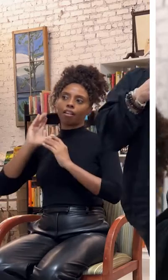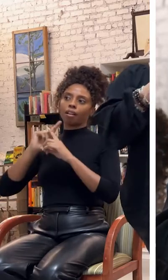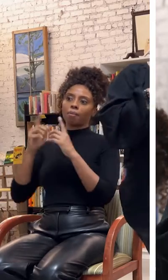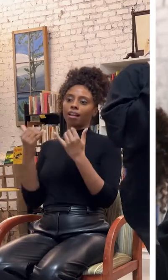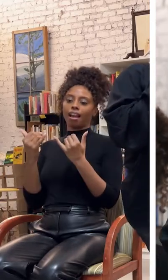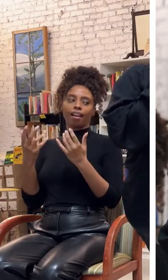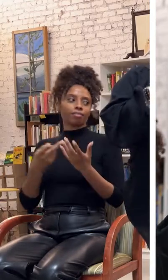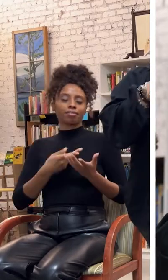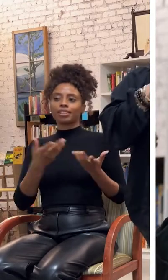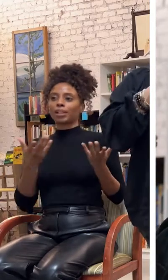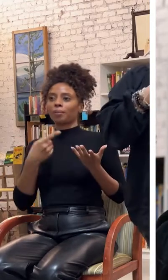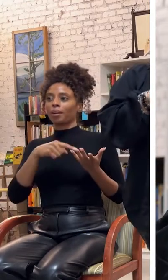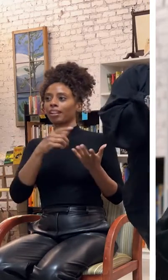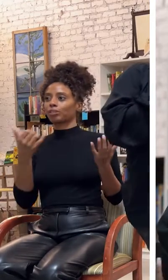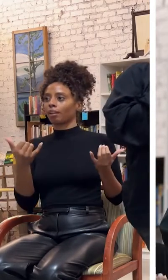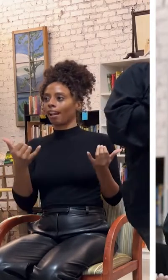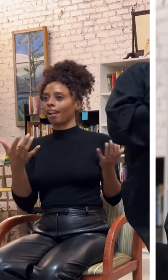today. And he's an author.